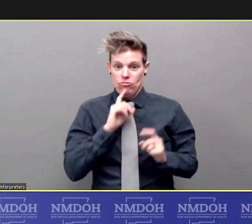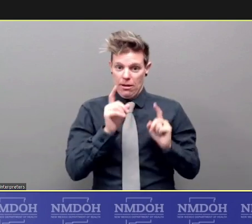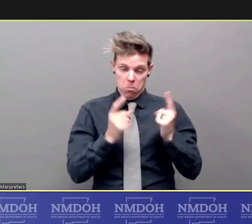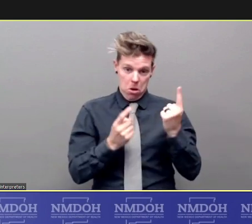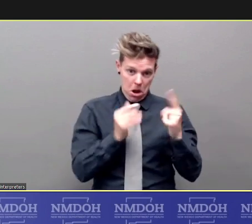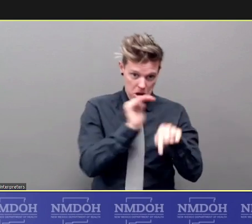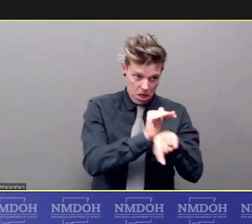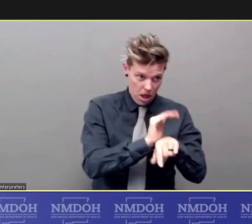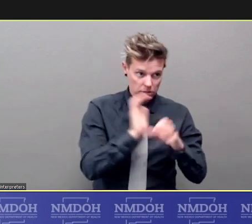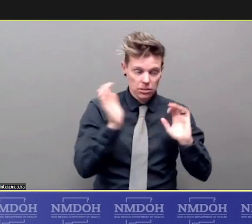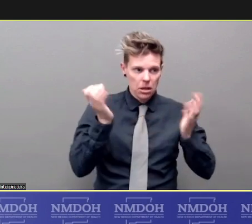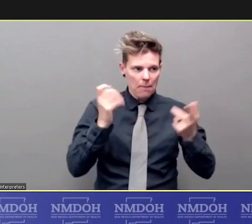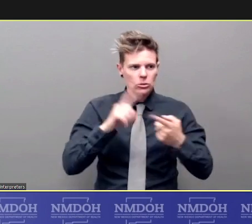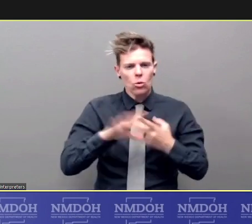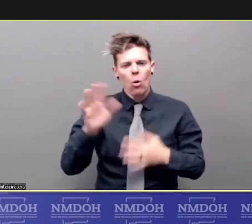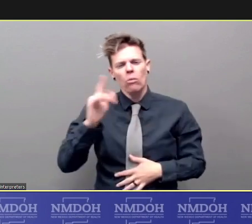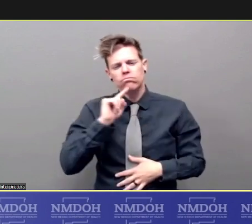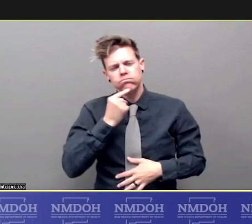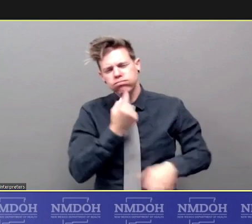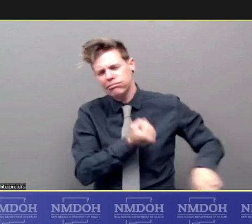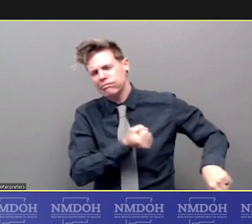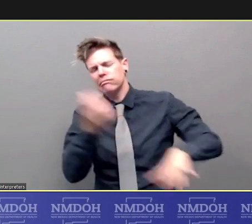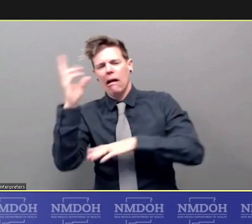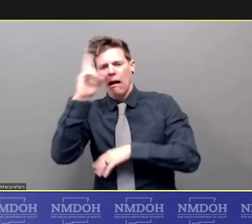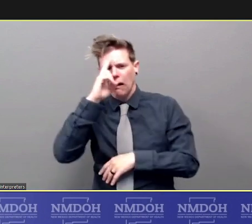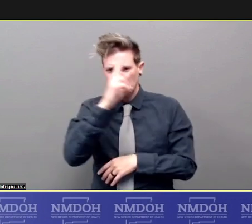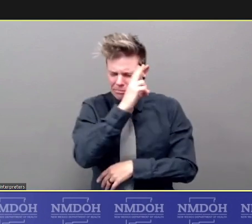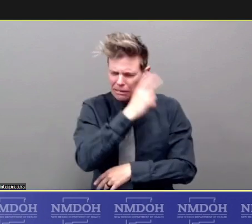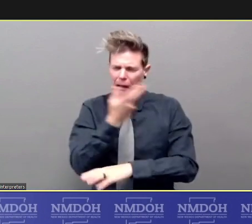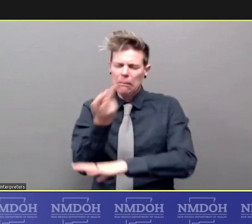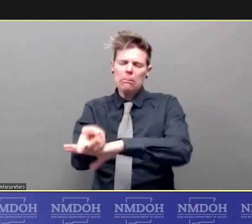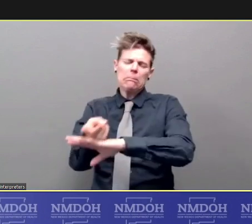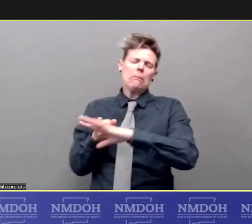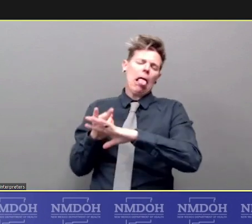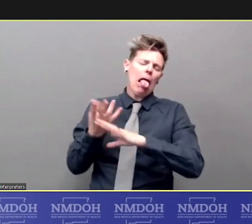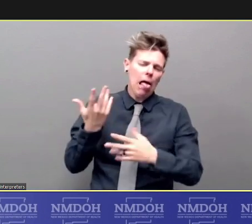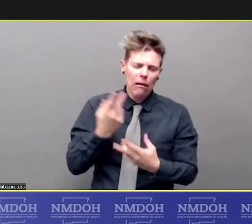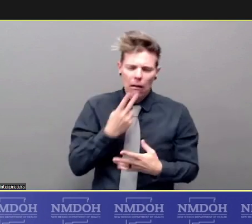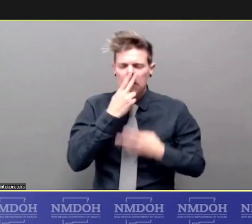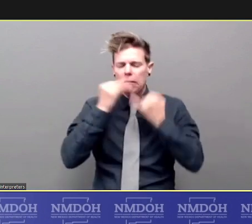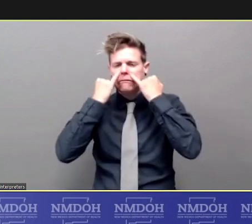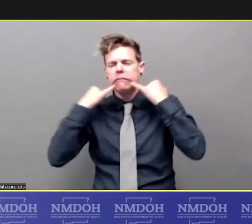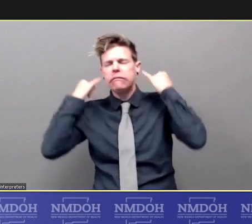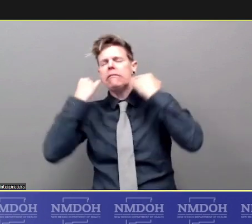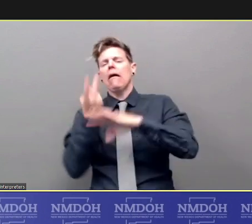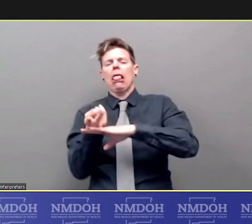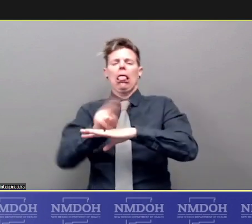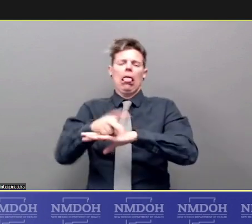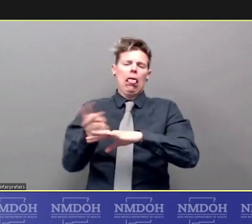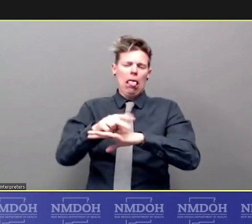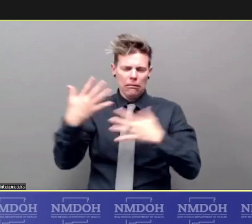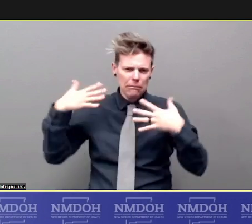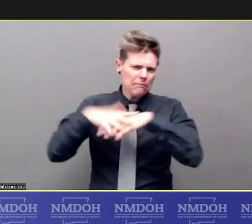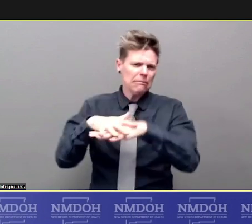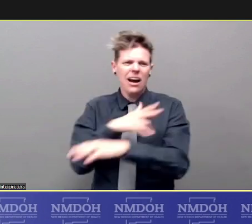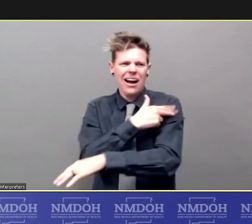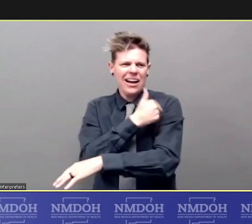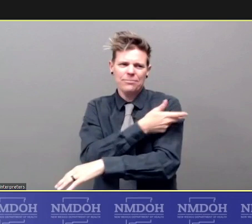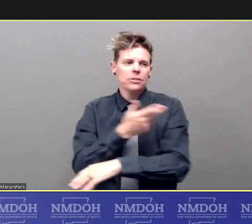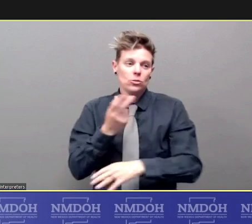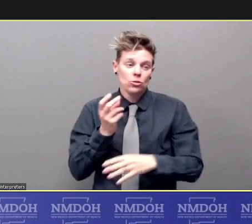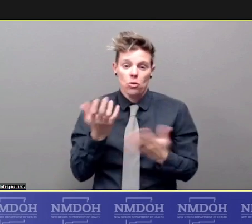ending up in the hospital and ending up in the ICU, being on a ventilator. So it's really true for all vaccines. Like the